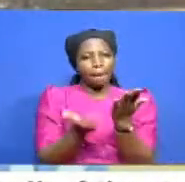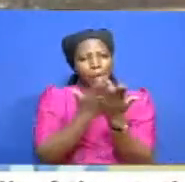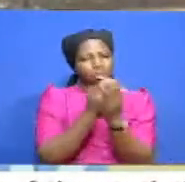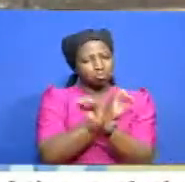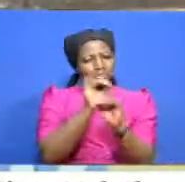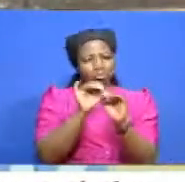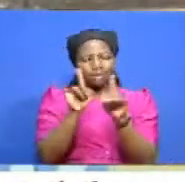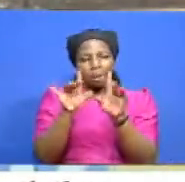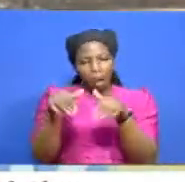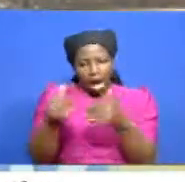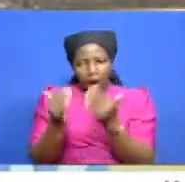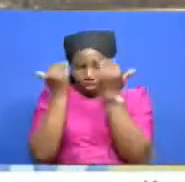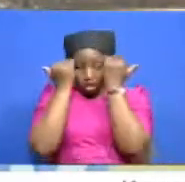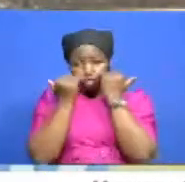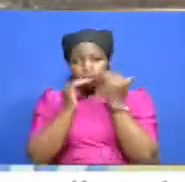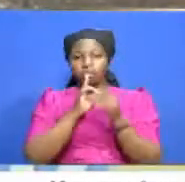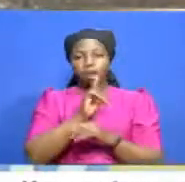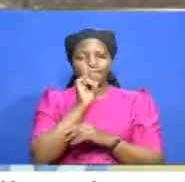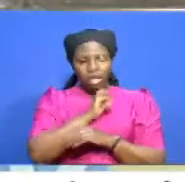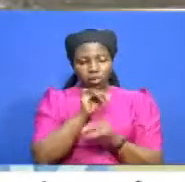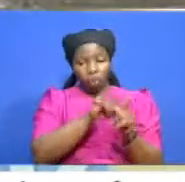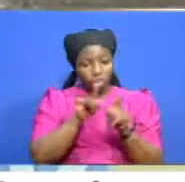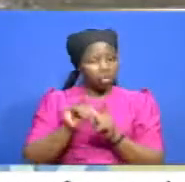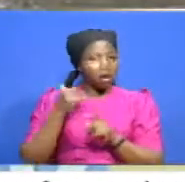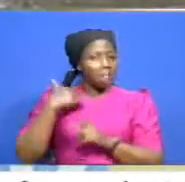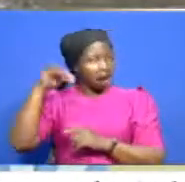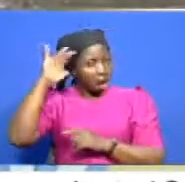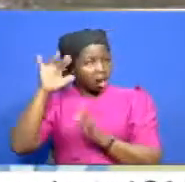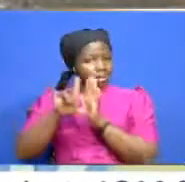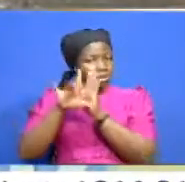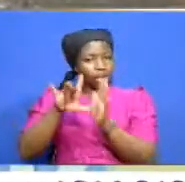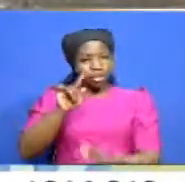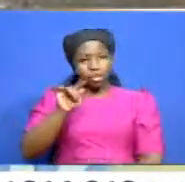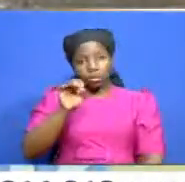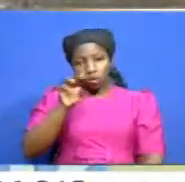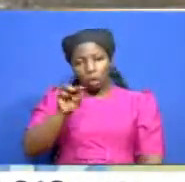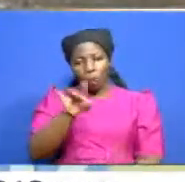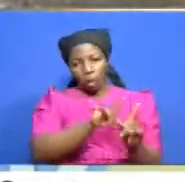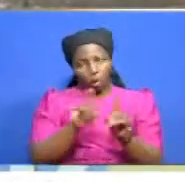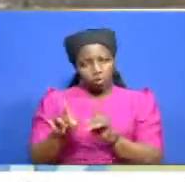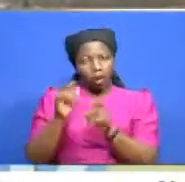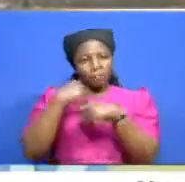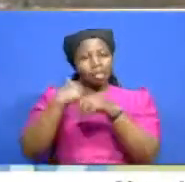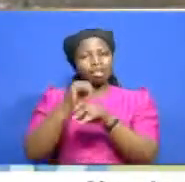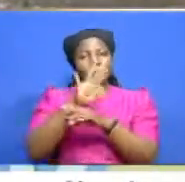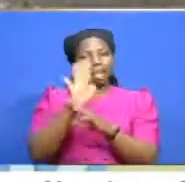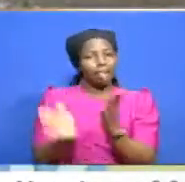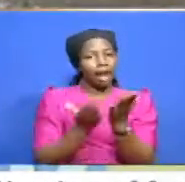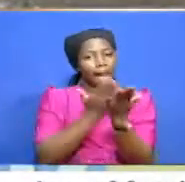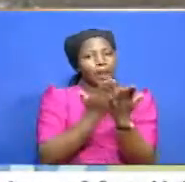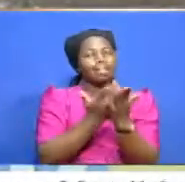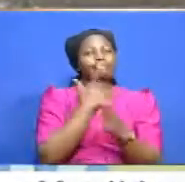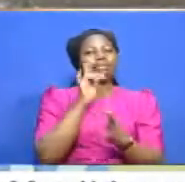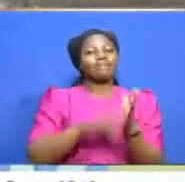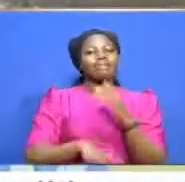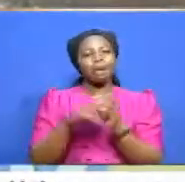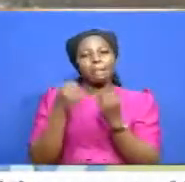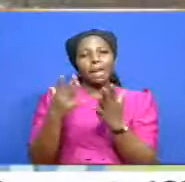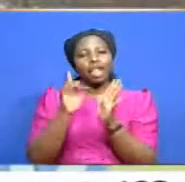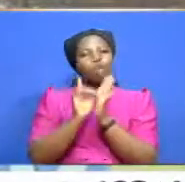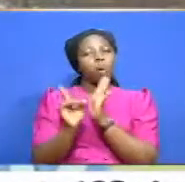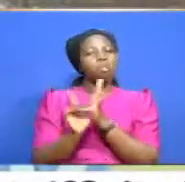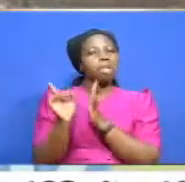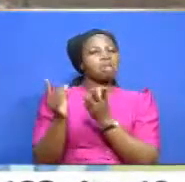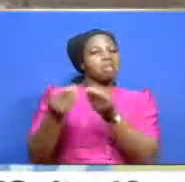ordered. And of course, we've had their lawyer Tom Ojienda also making his submission, saying they hadn't received several documents for a